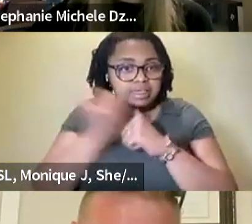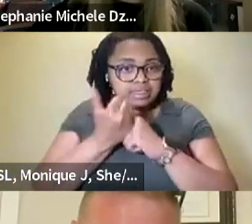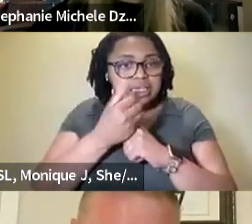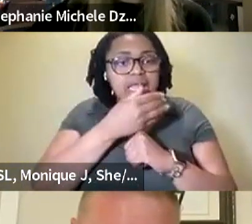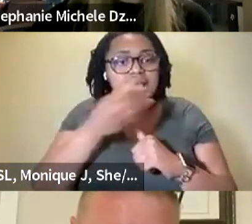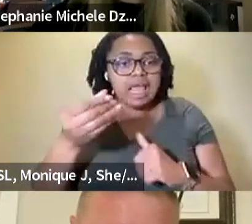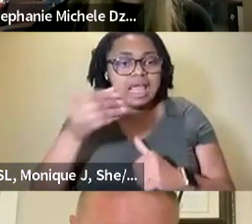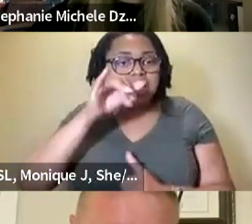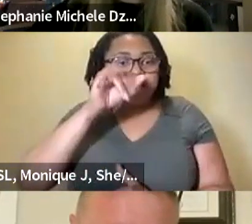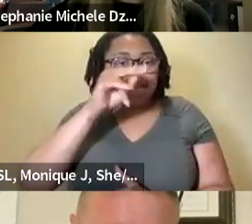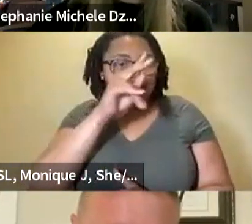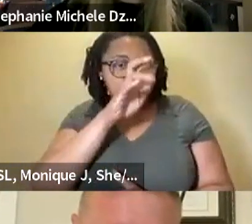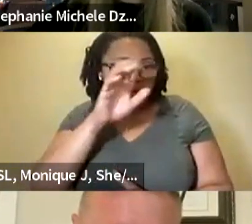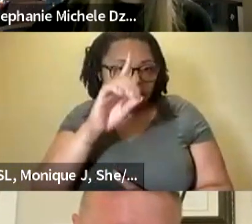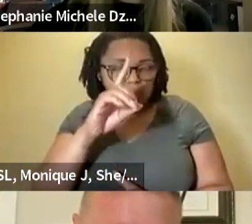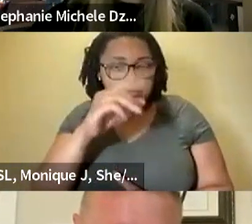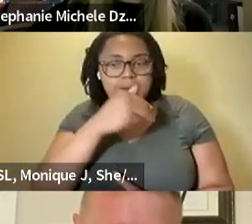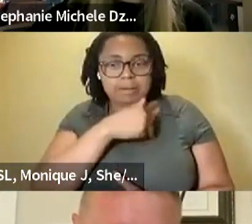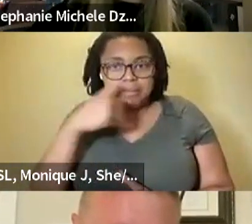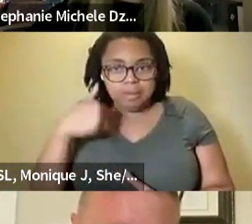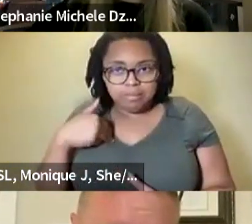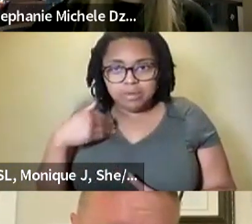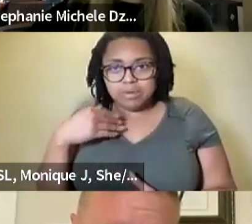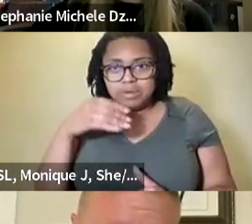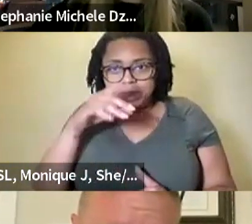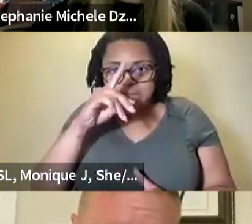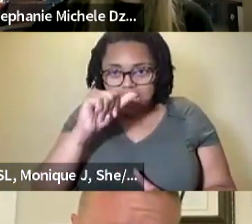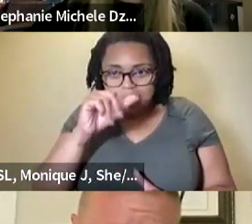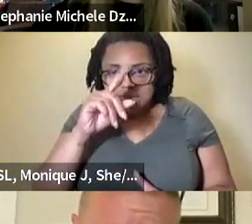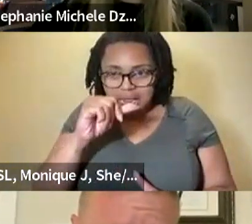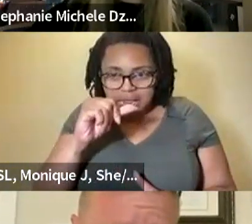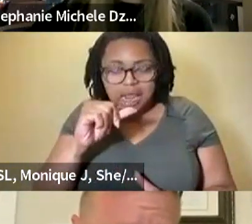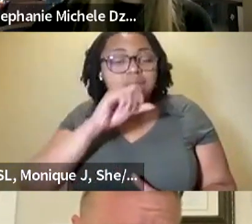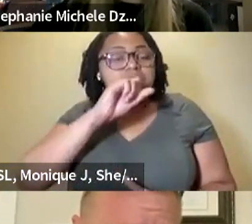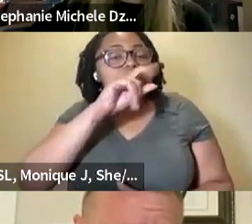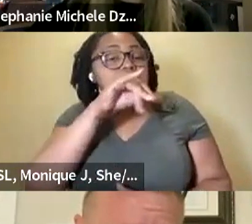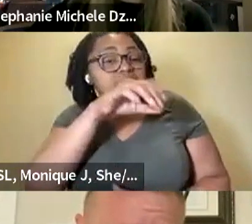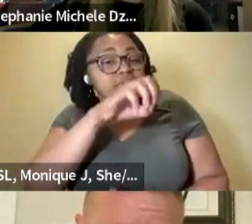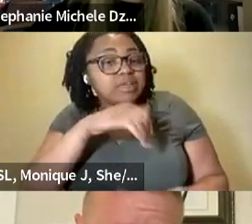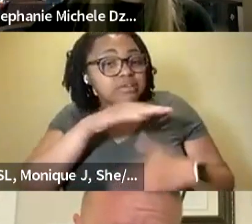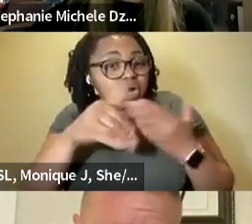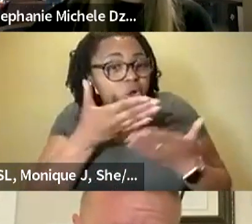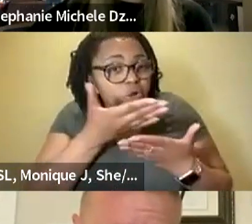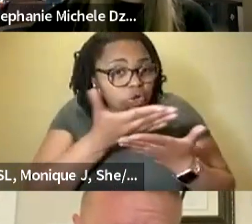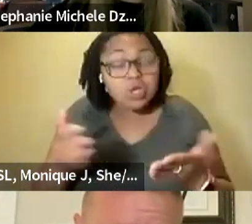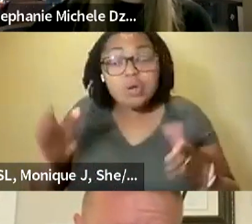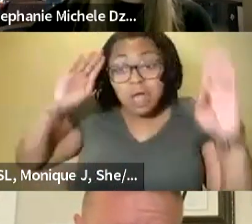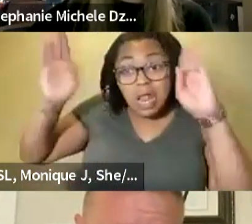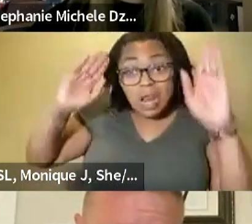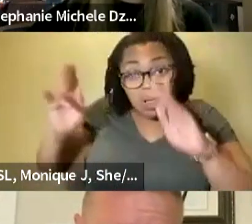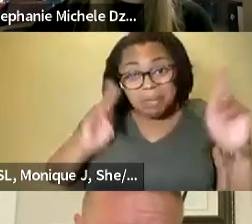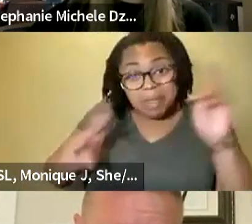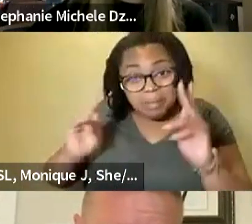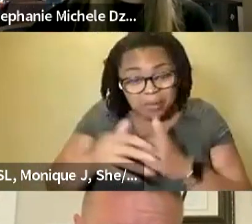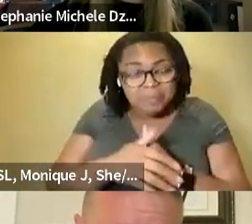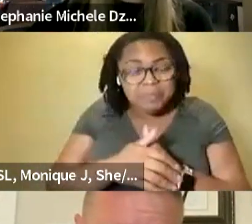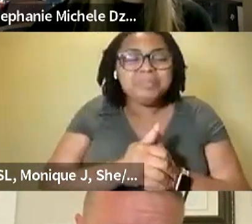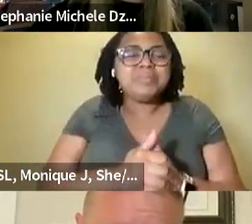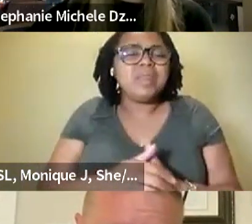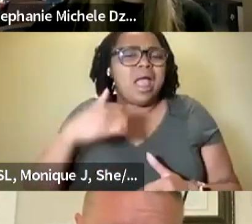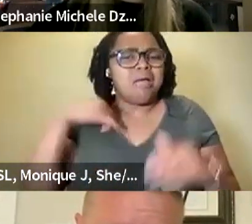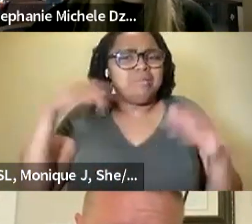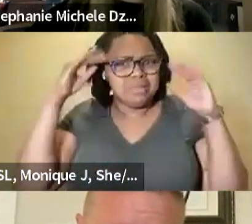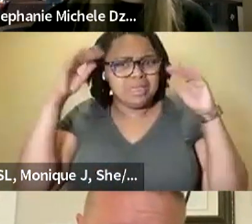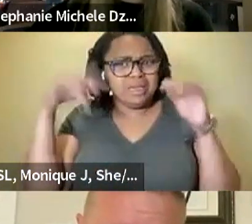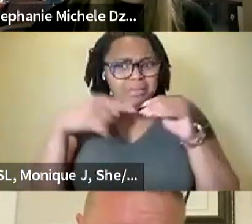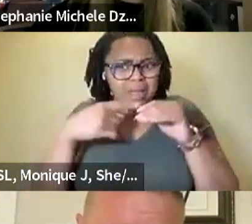information 88 anniversary. Stephanie, it's all you. Well, hello, peeps. I was just thinking about